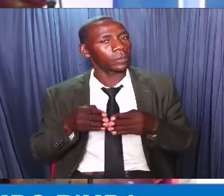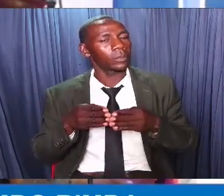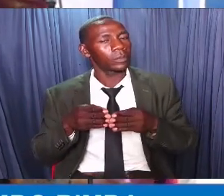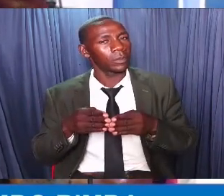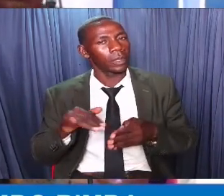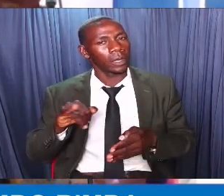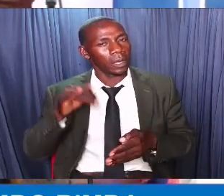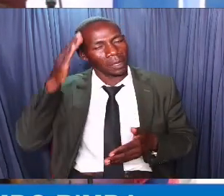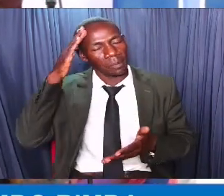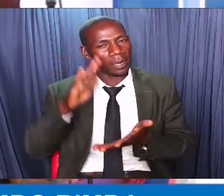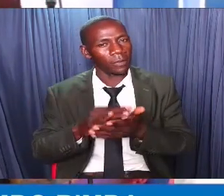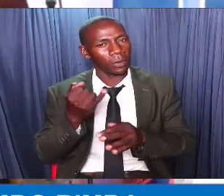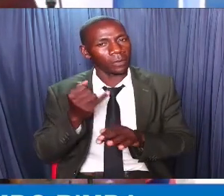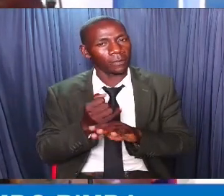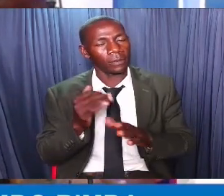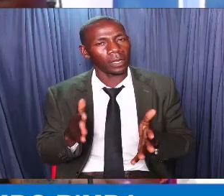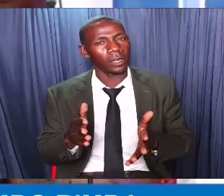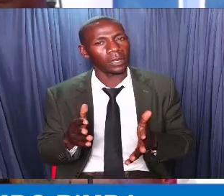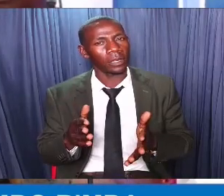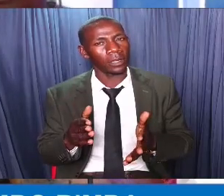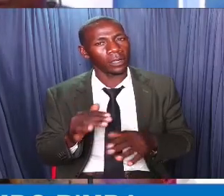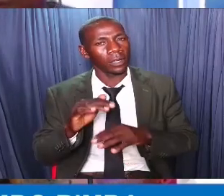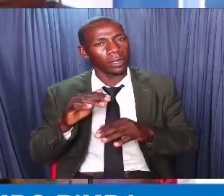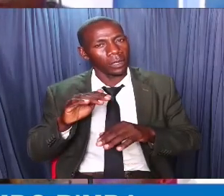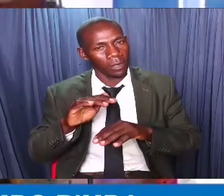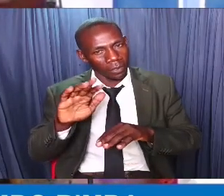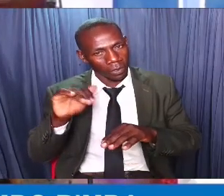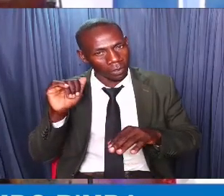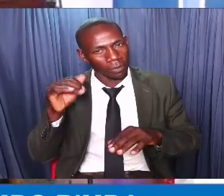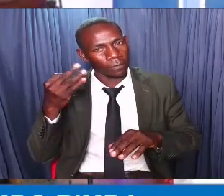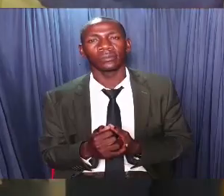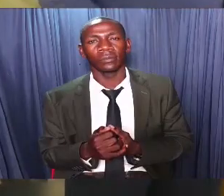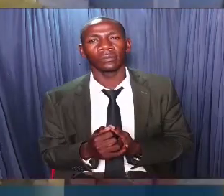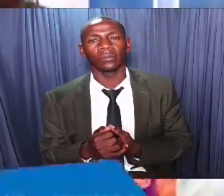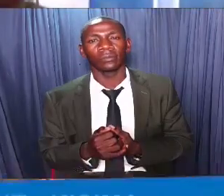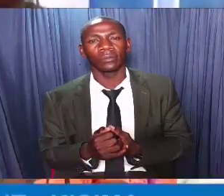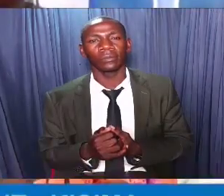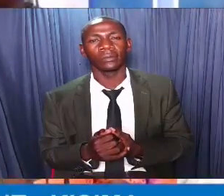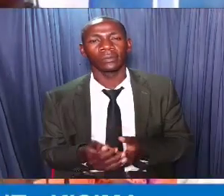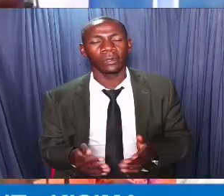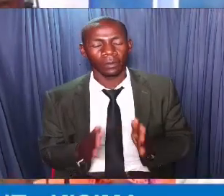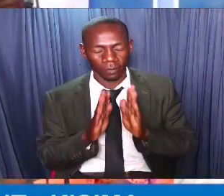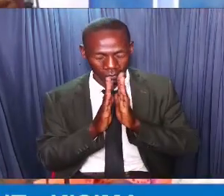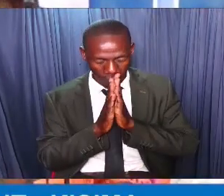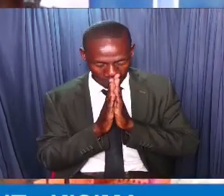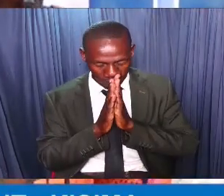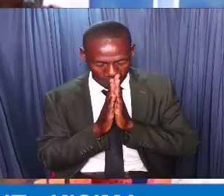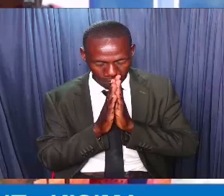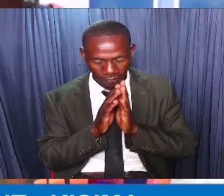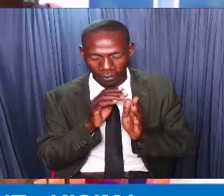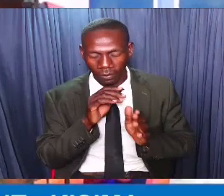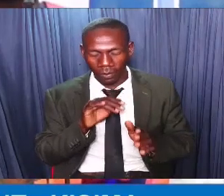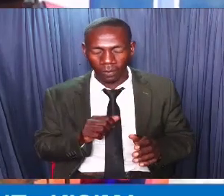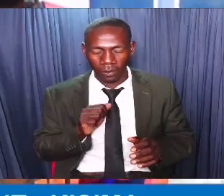Na ninaamini Mungu wa. And I believe God of the founder. Alituitia matukufu. Call us for glory. Funge macho. We close our eyes. Dada